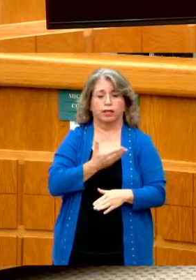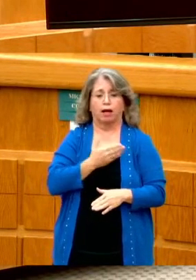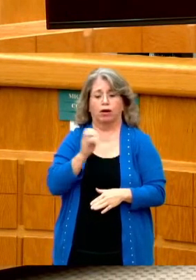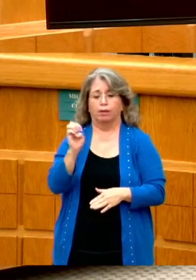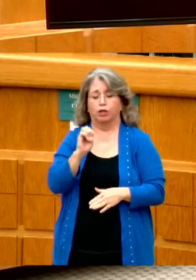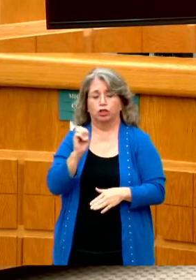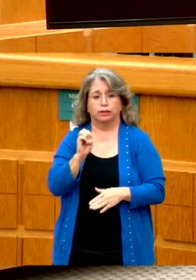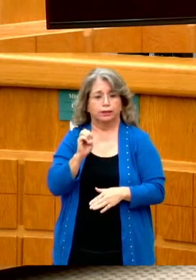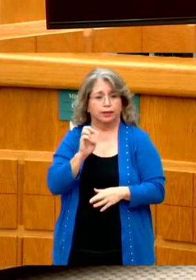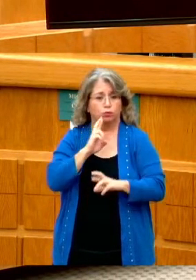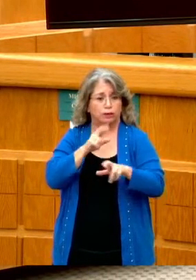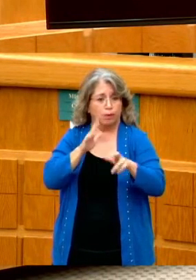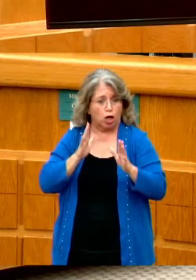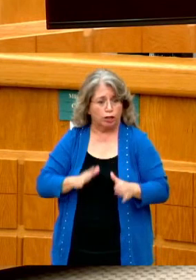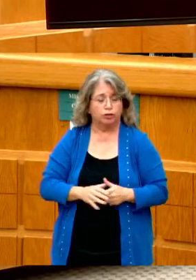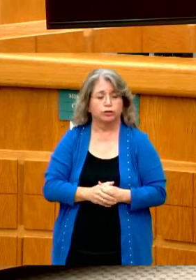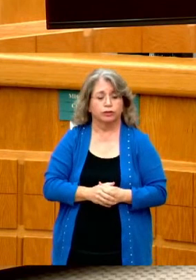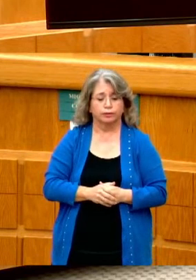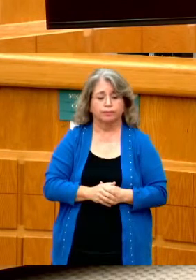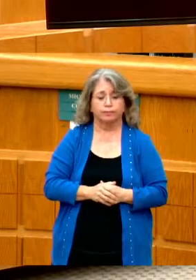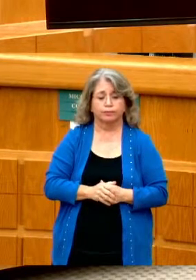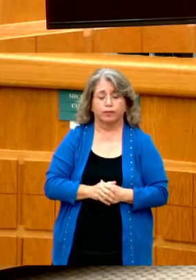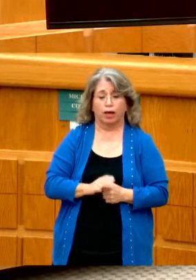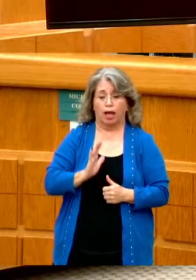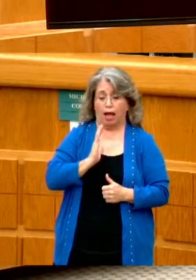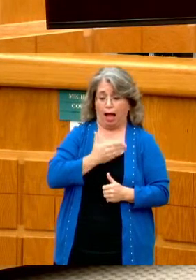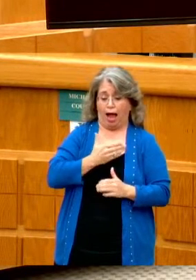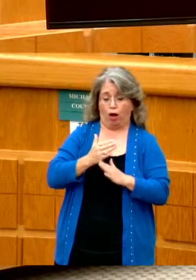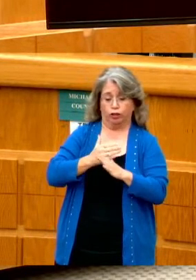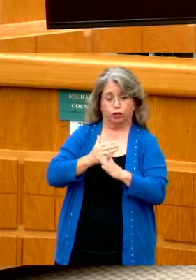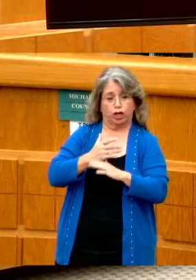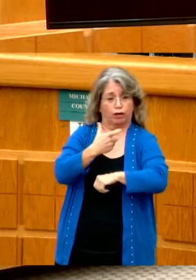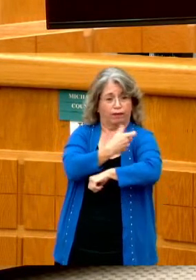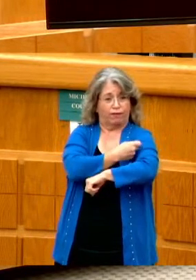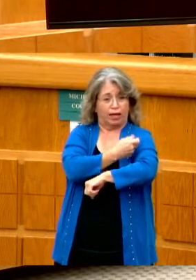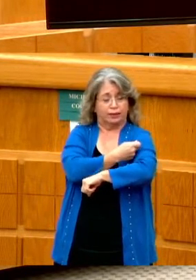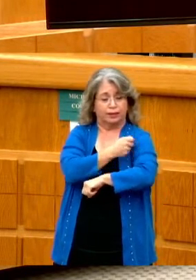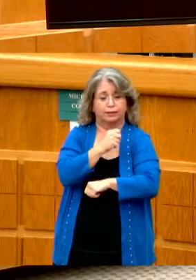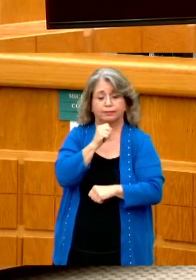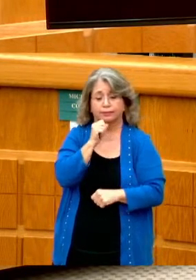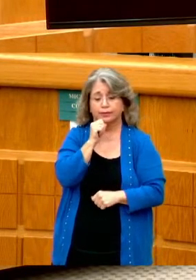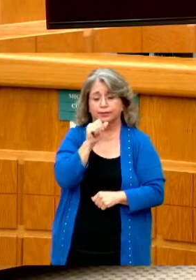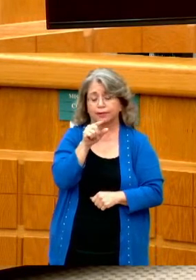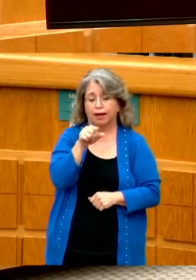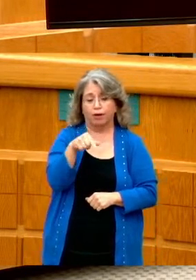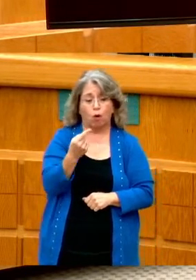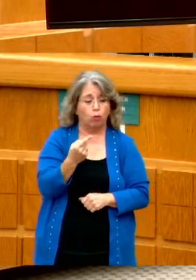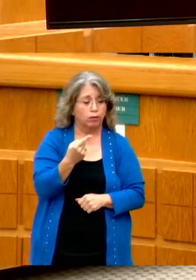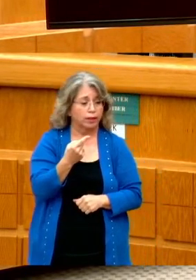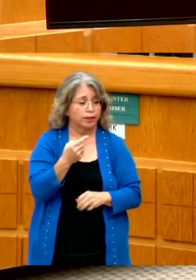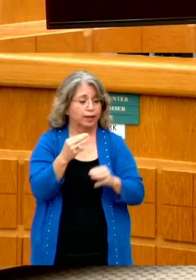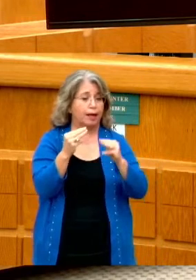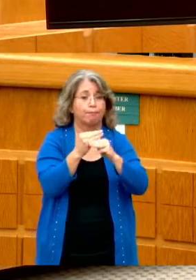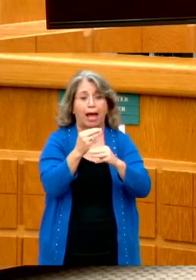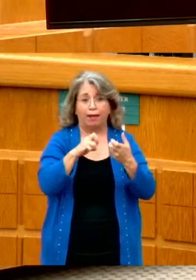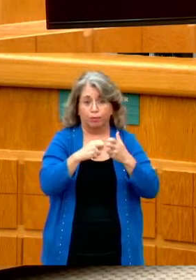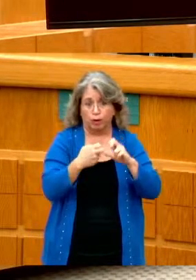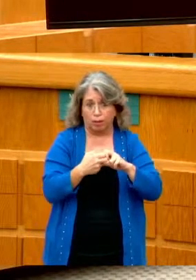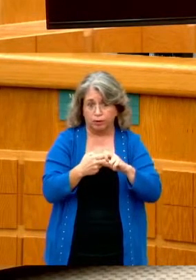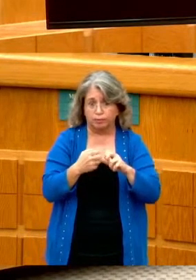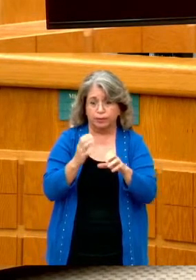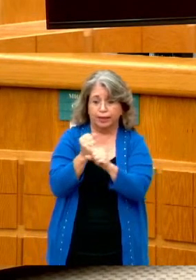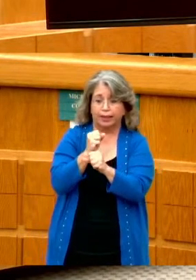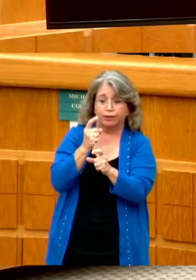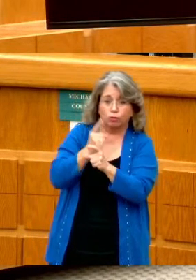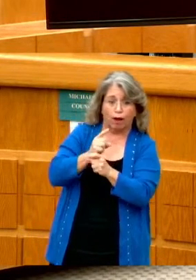responders. Now, our fair share of the vaccines is not just a math problem of getting our proportion right of the available vaccines.